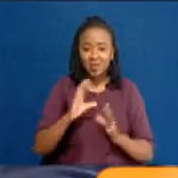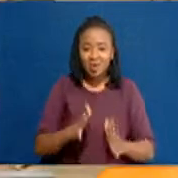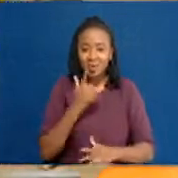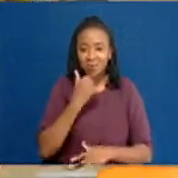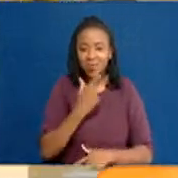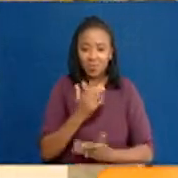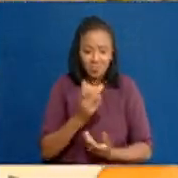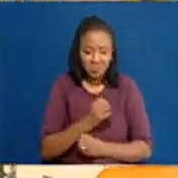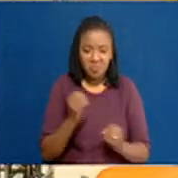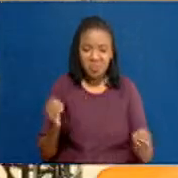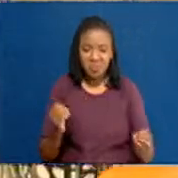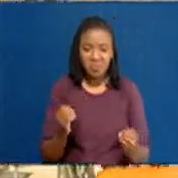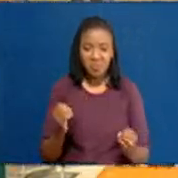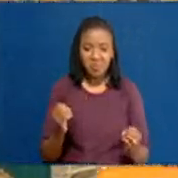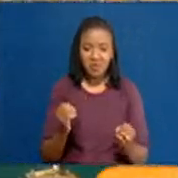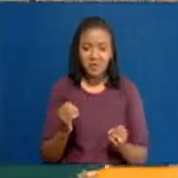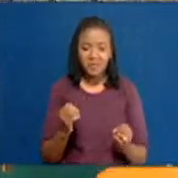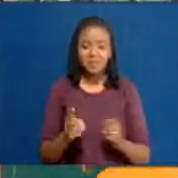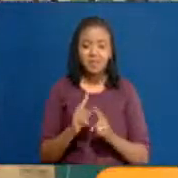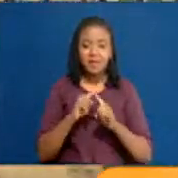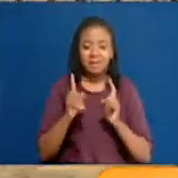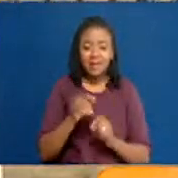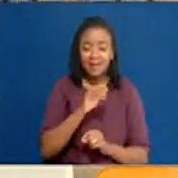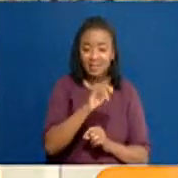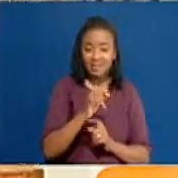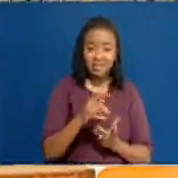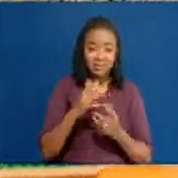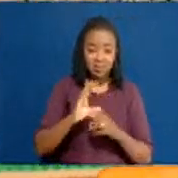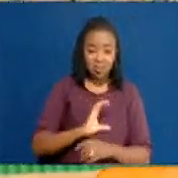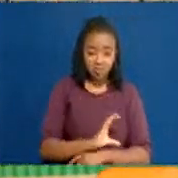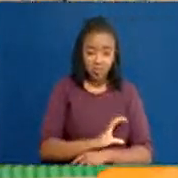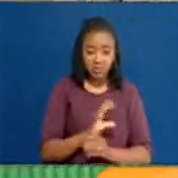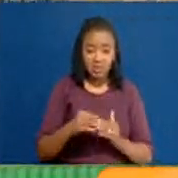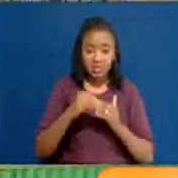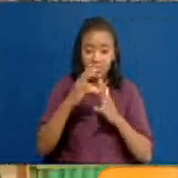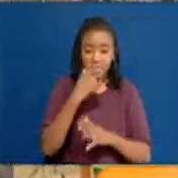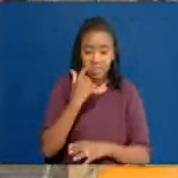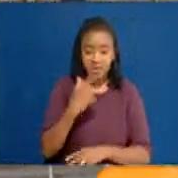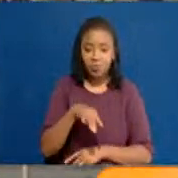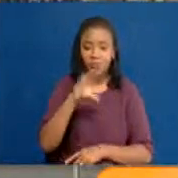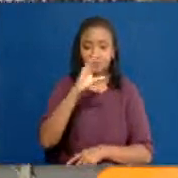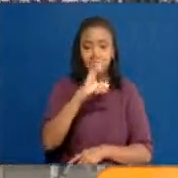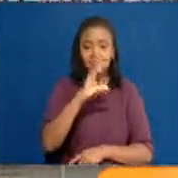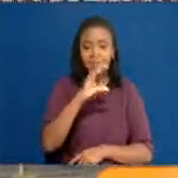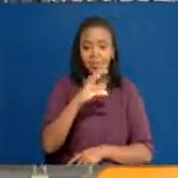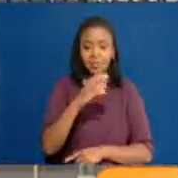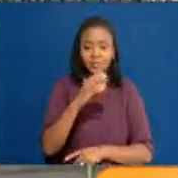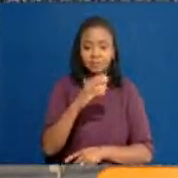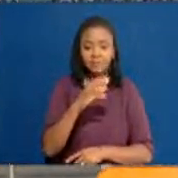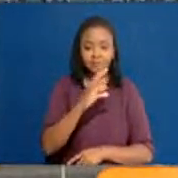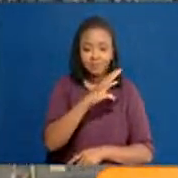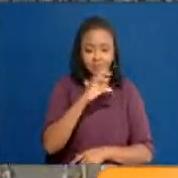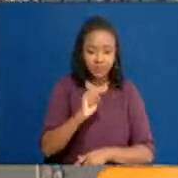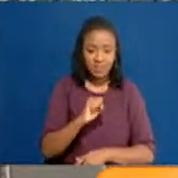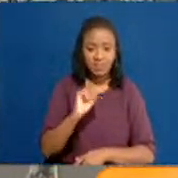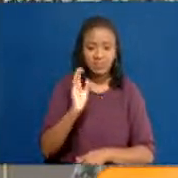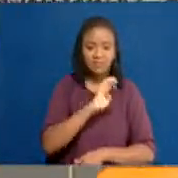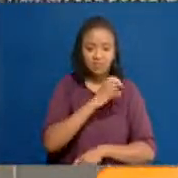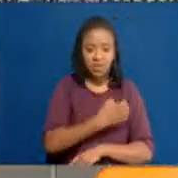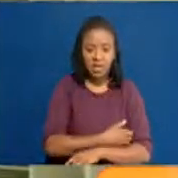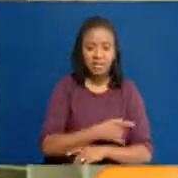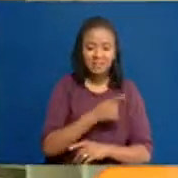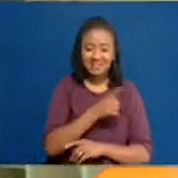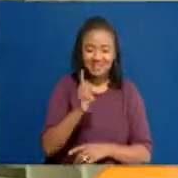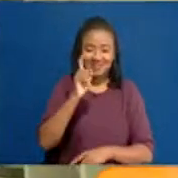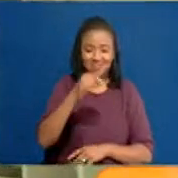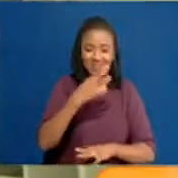requires. The Interministerial Committee, headed by Energy Cabinet Secretary Davis Chirchir, that is supposed to